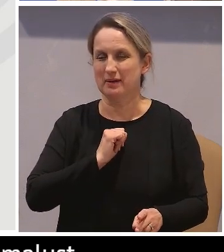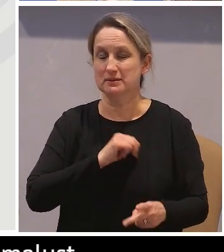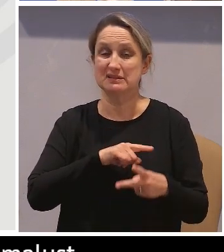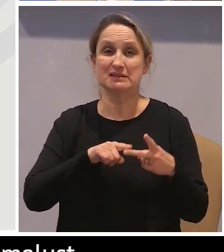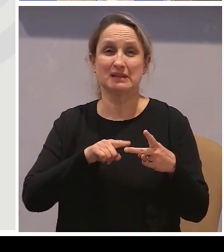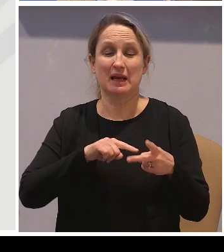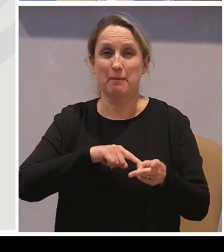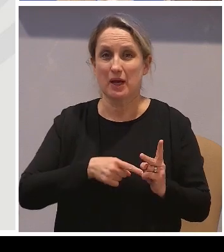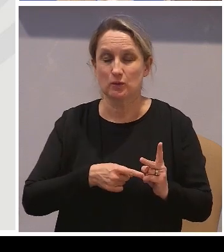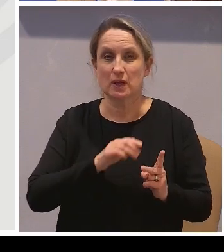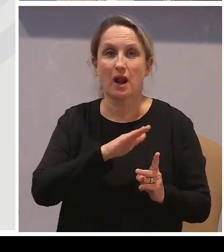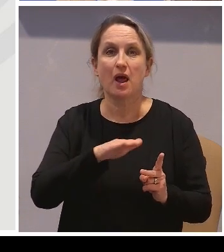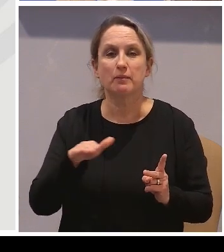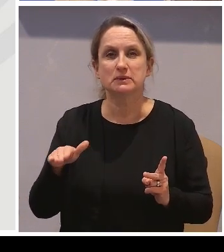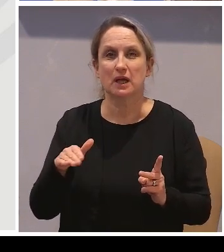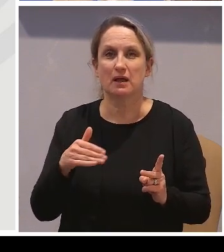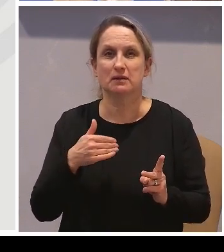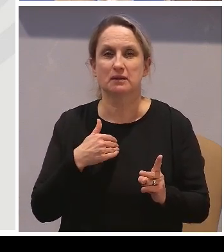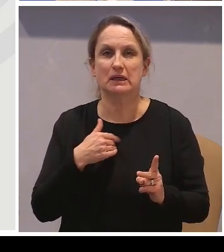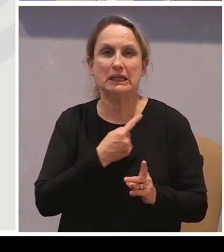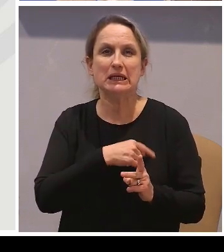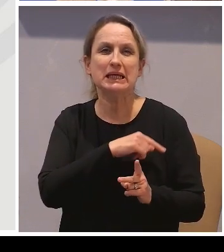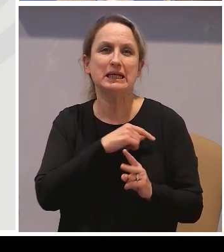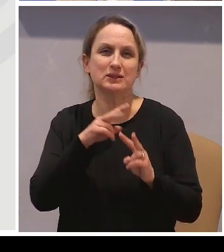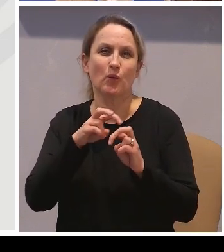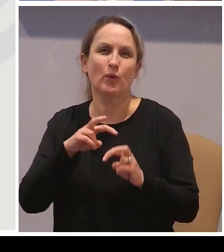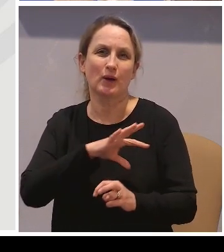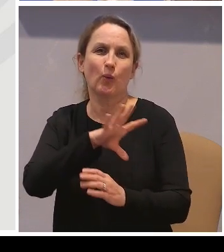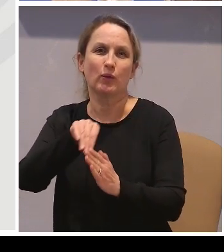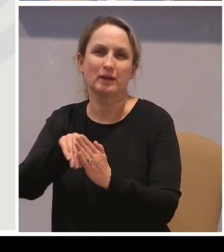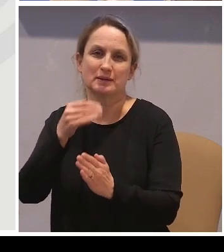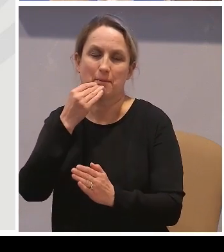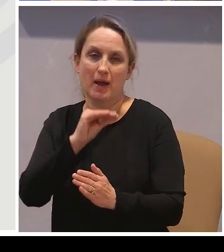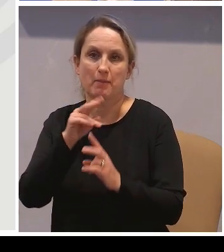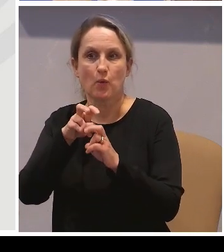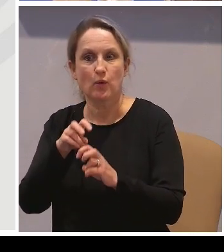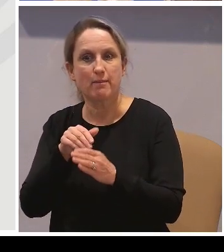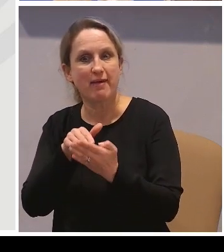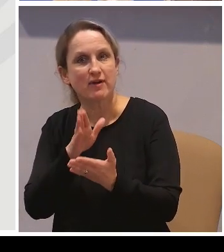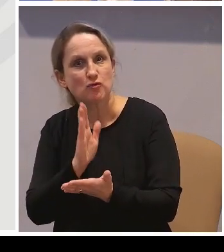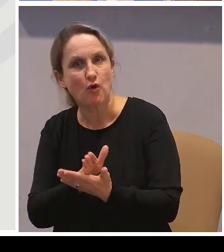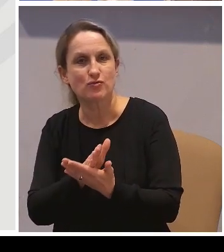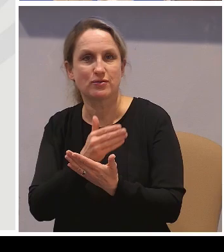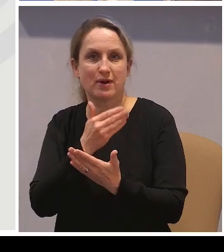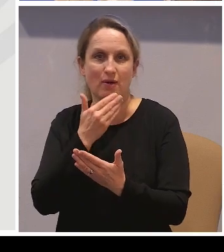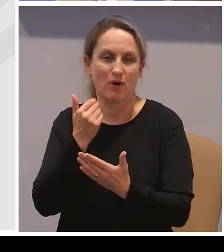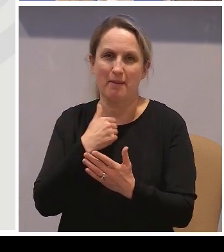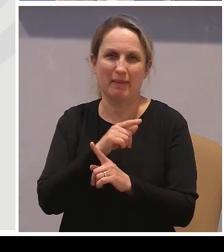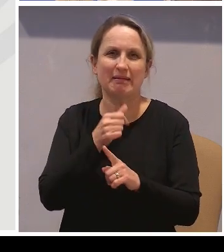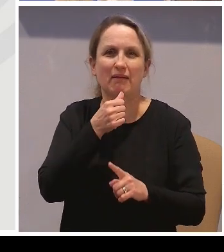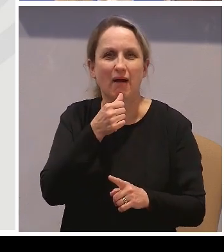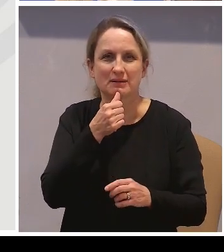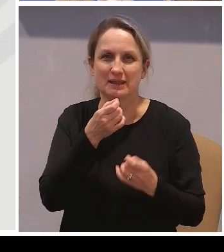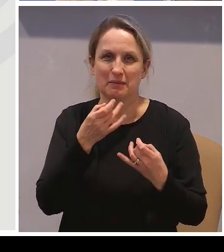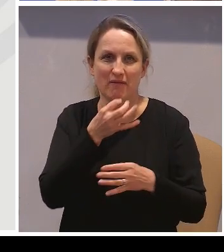result of the gene therapy will be, and we don't want to ruin these children's options for future potential gene therapy.